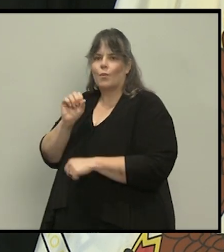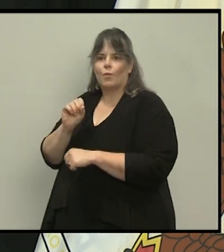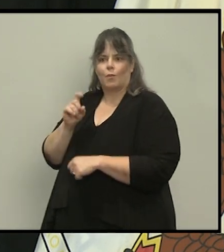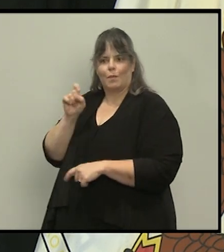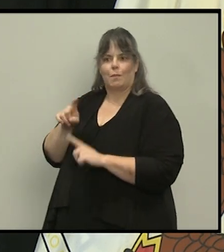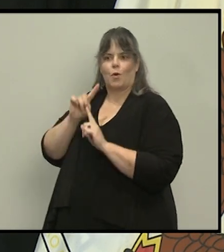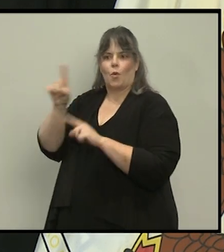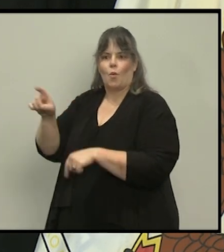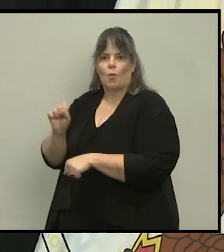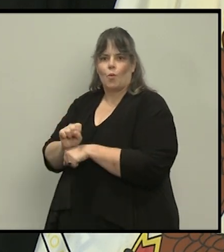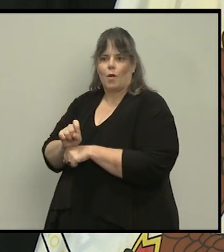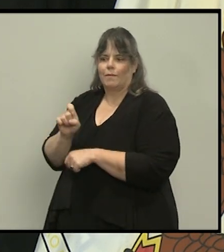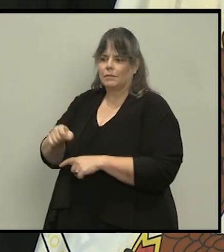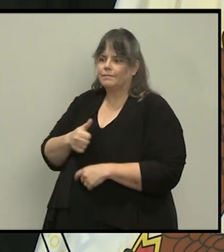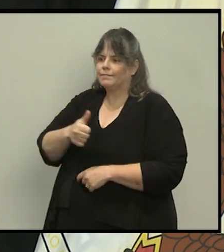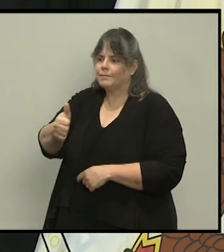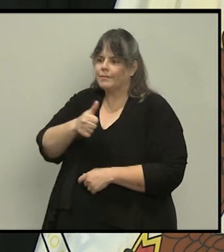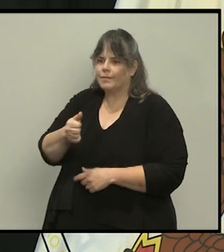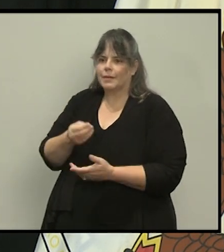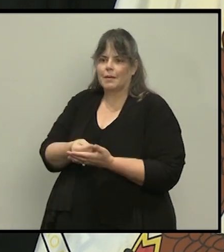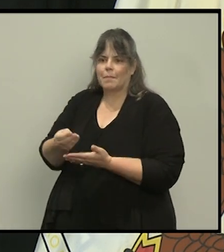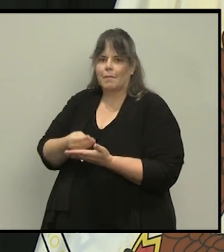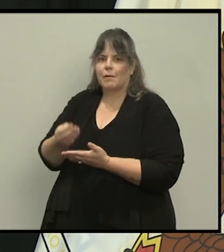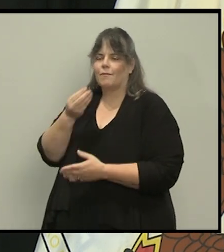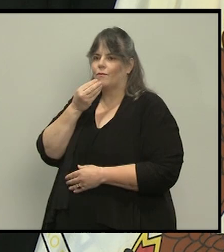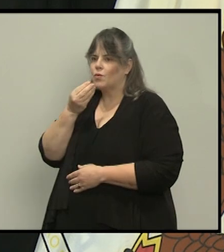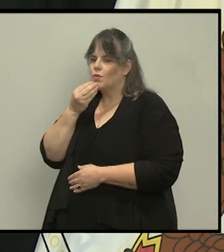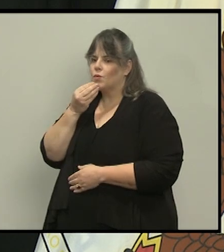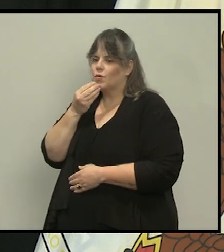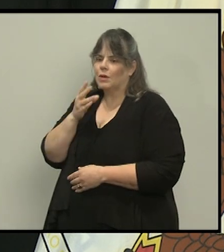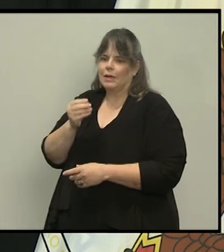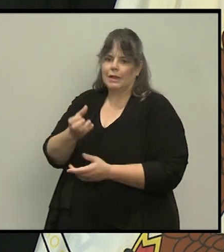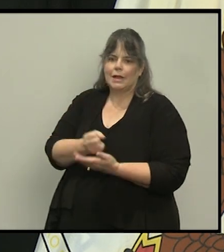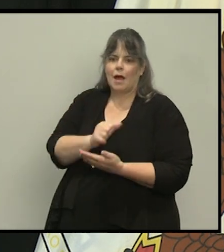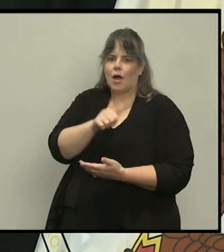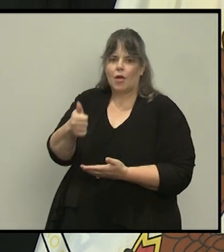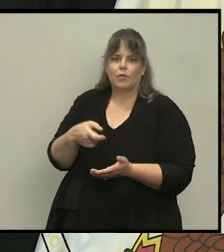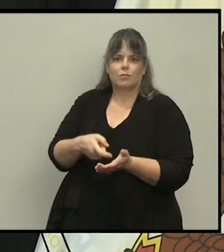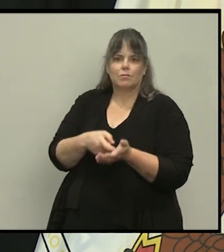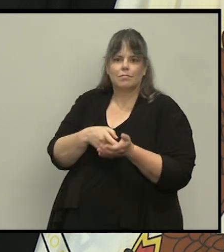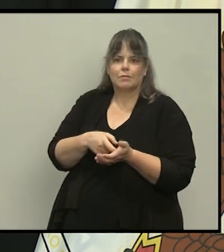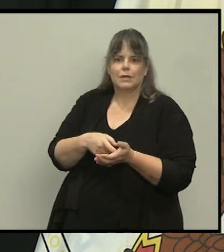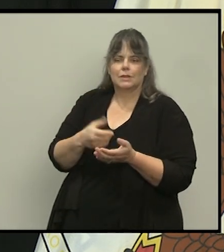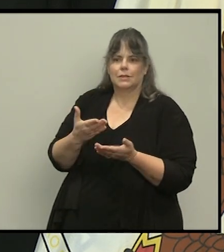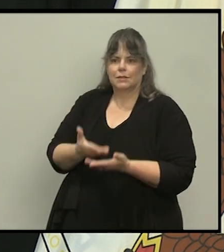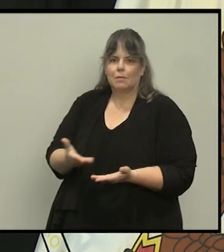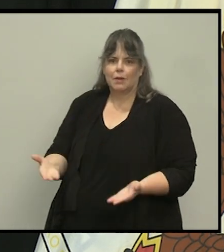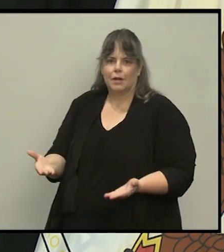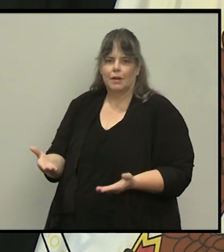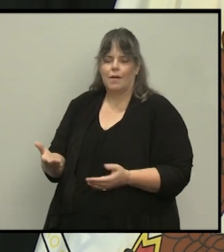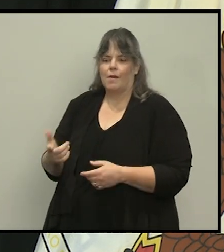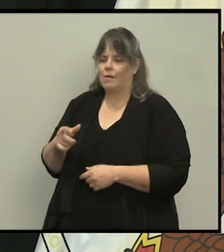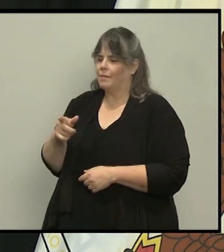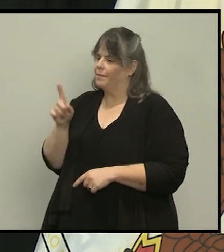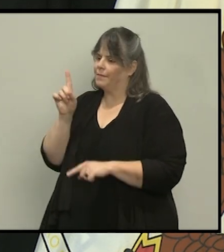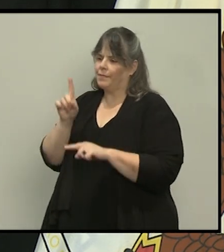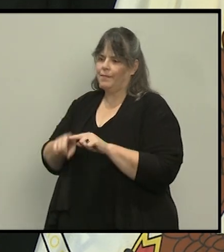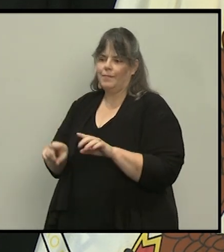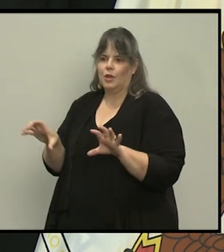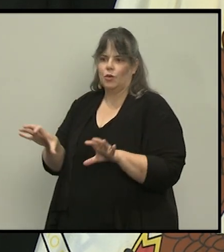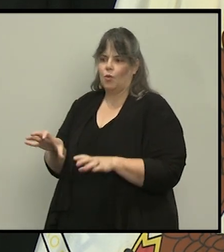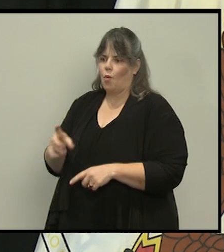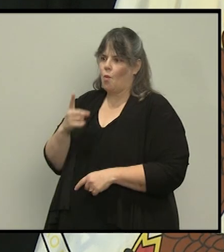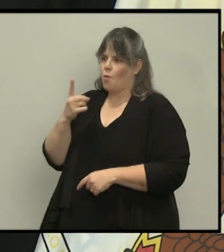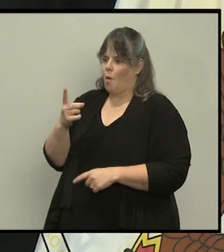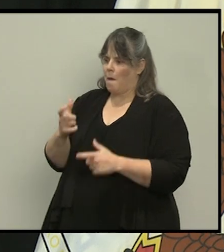to make several trips a week to buy food or get other essential supplies. They cannot do